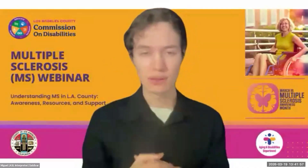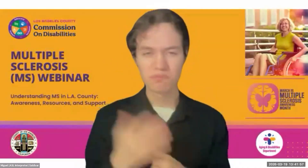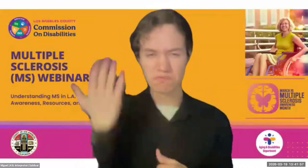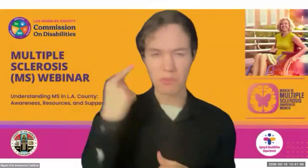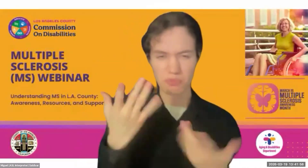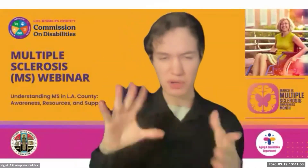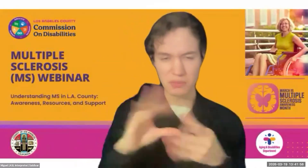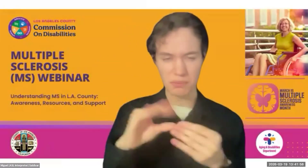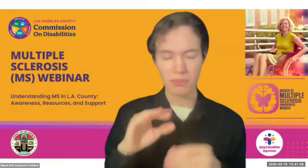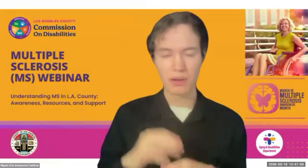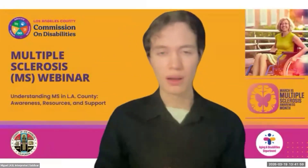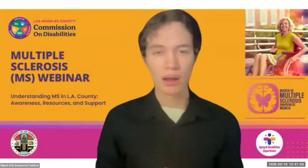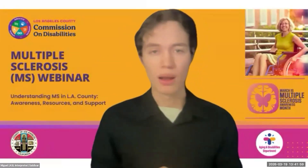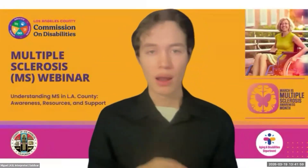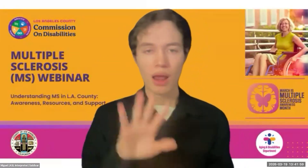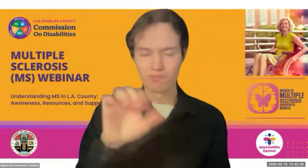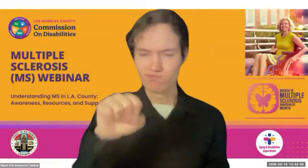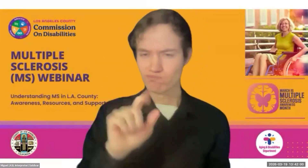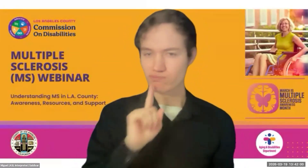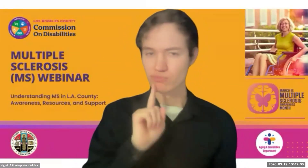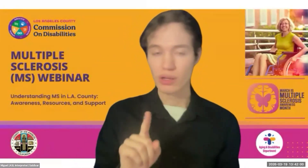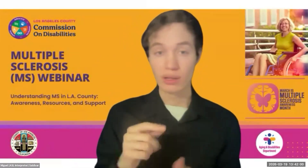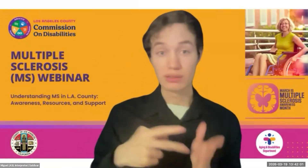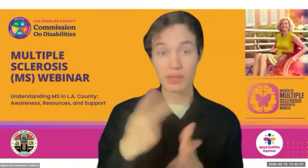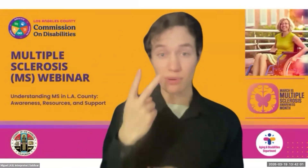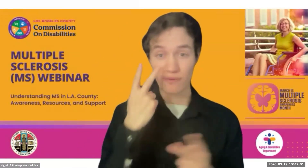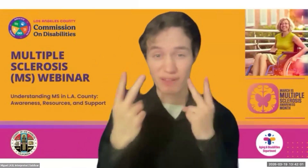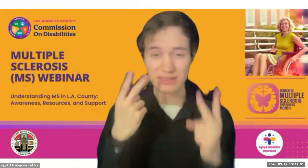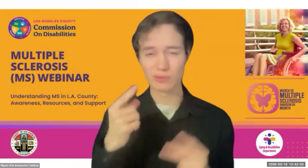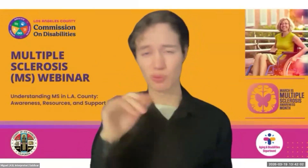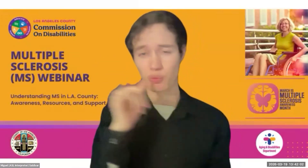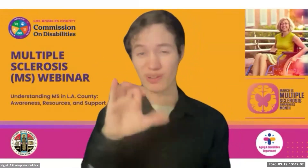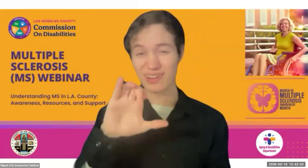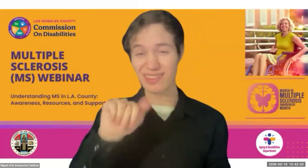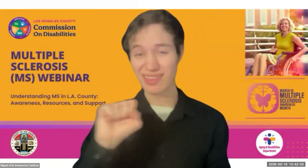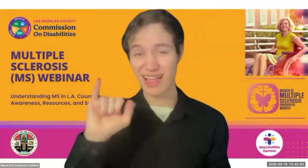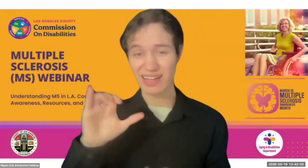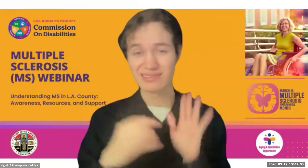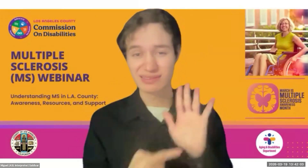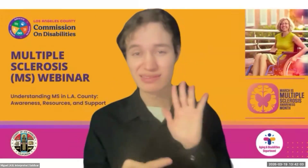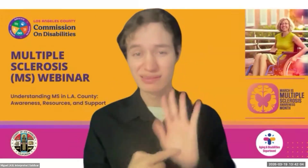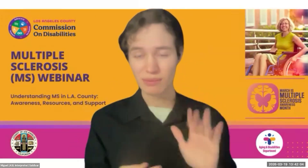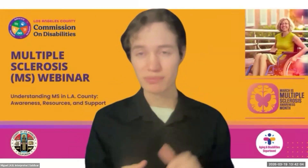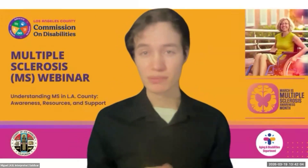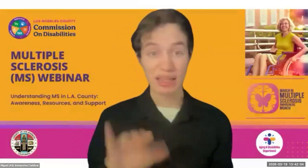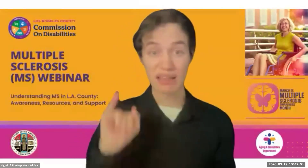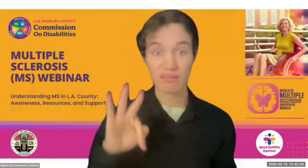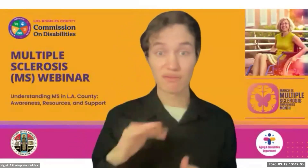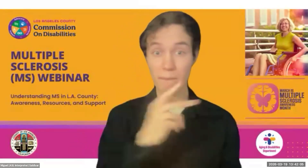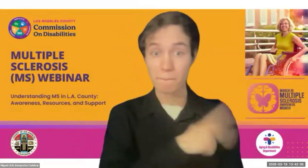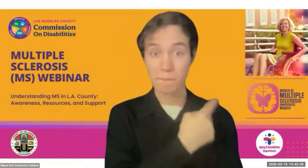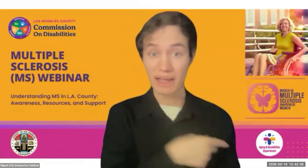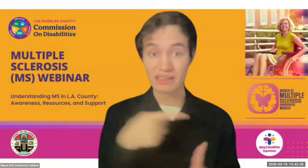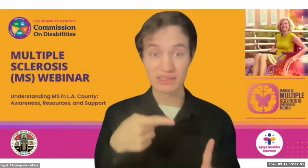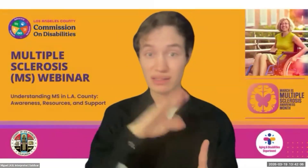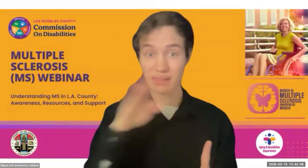vision actually is one of the symptoms that is very classic for MS. So if it's a patient that has never had that before, they certainly should